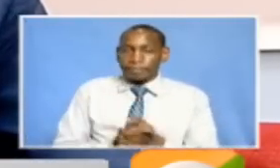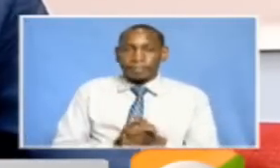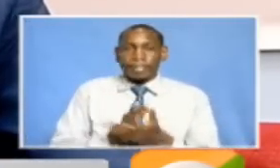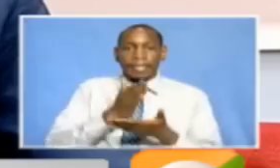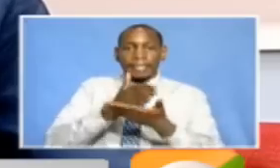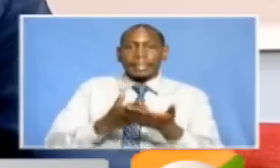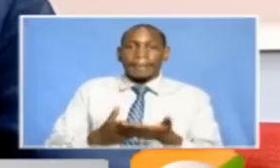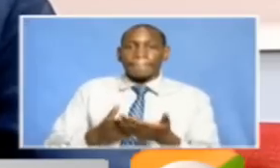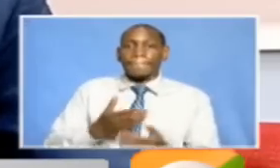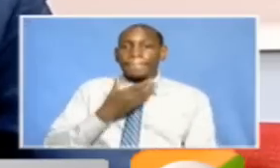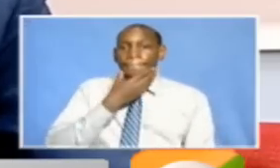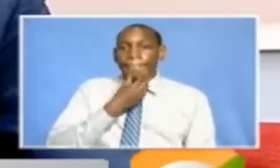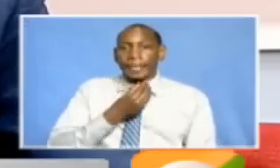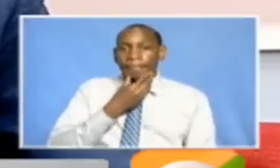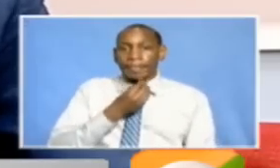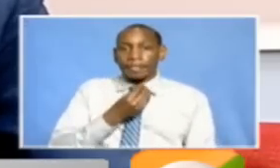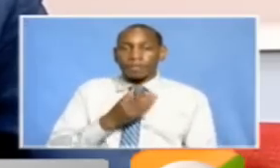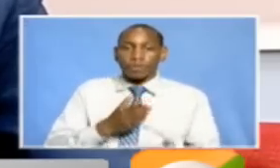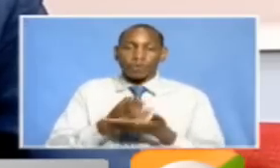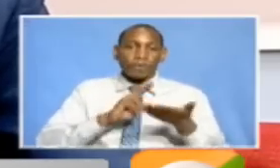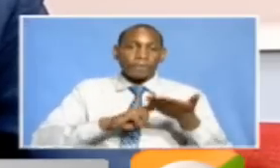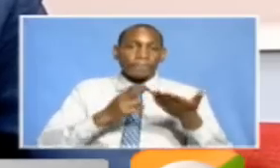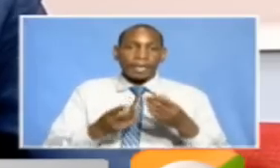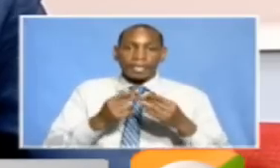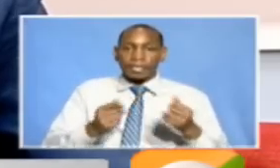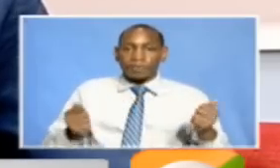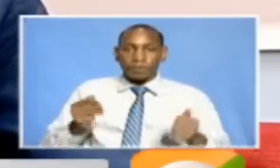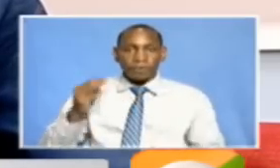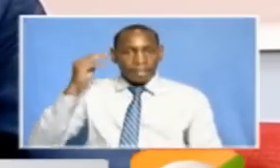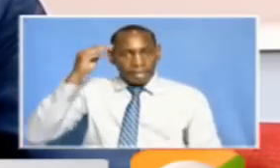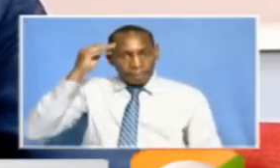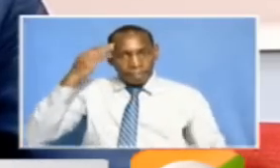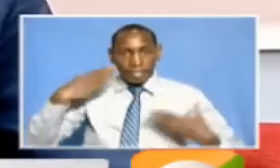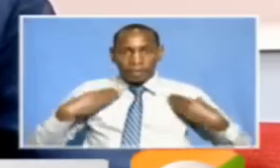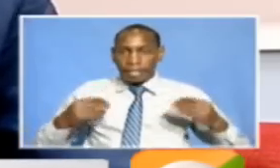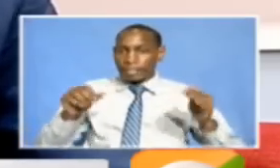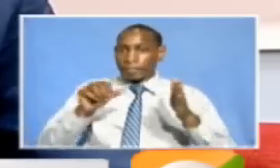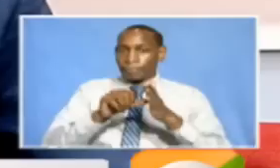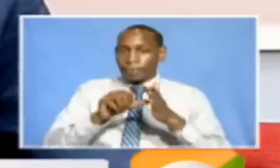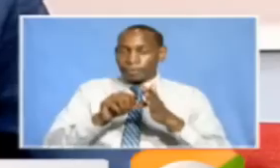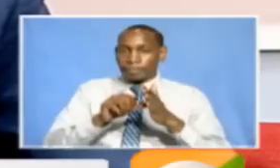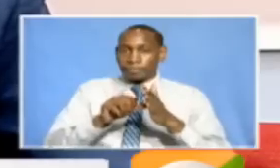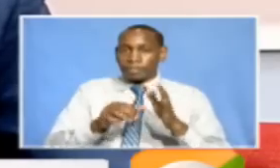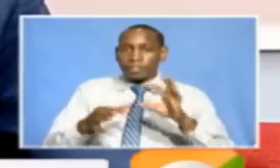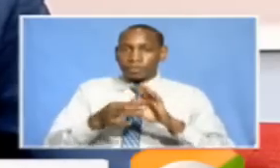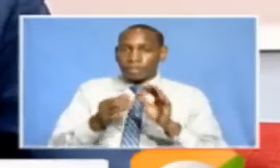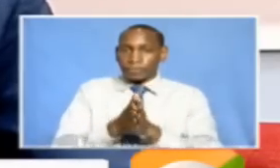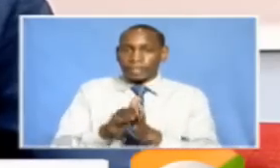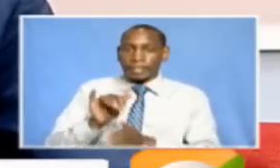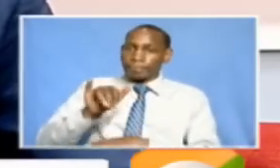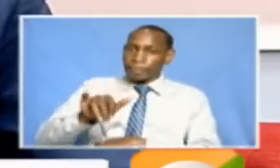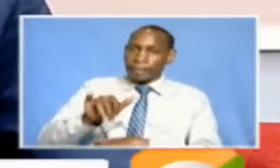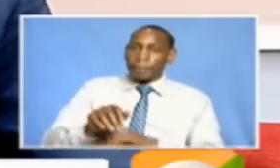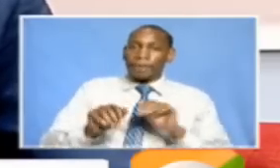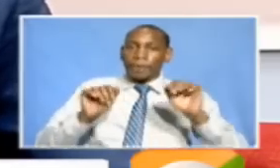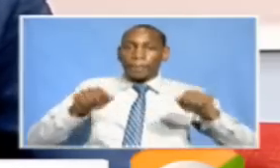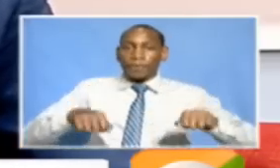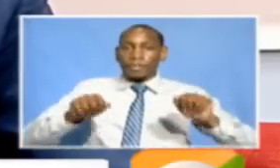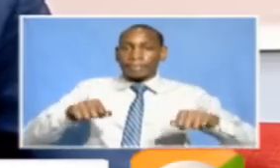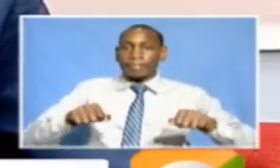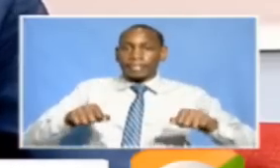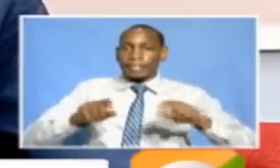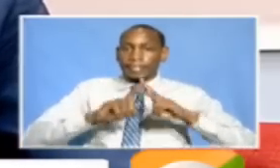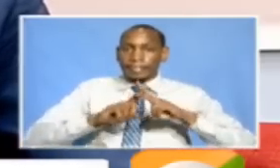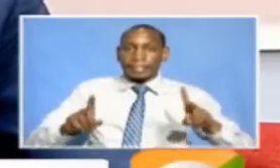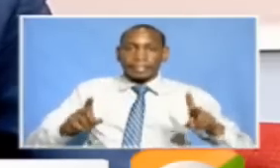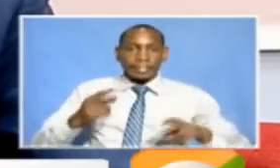of them, because of their failure to deal with the mental health issues associated with that, then possibly we begin